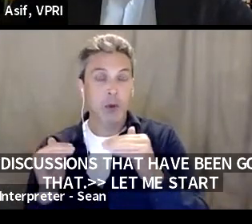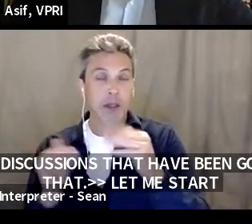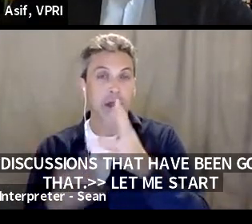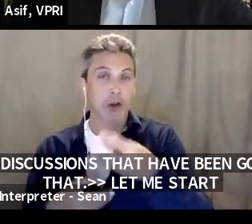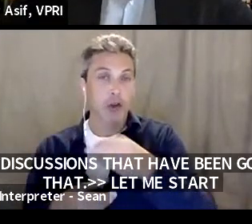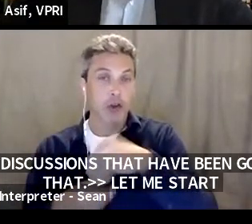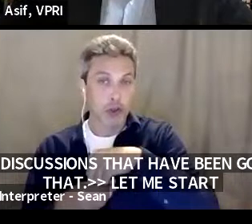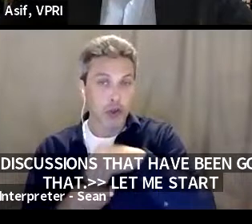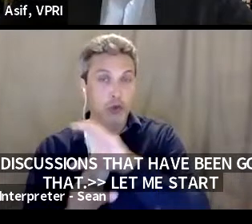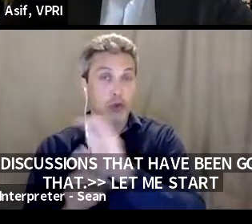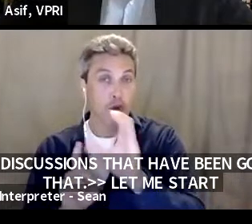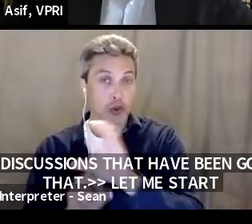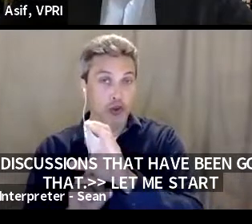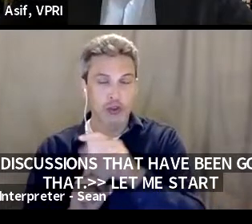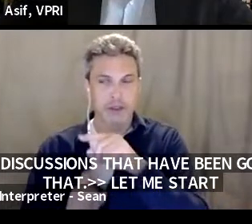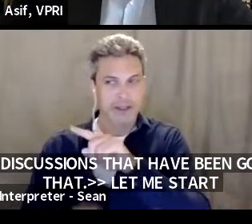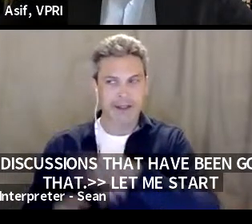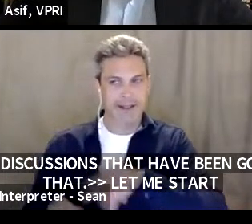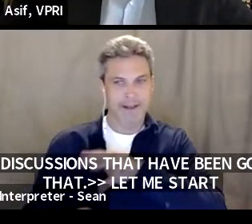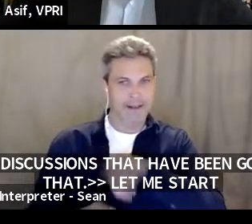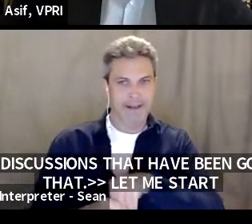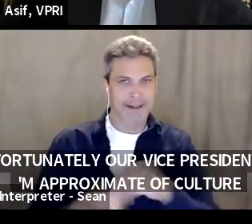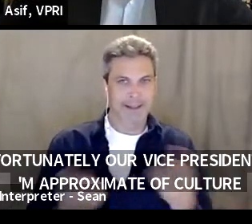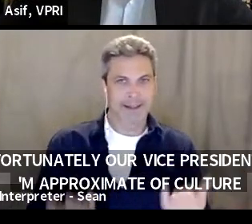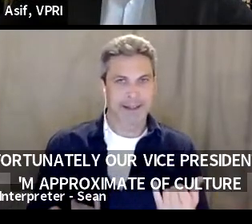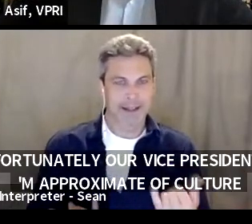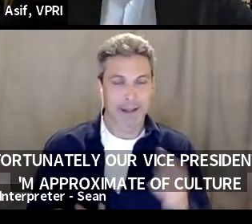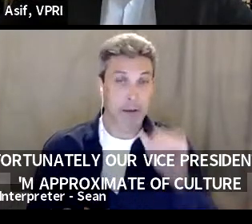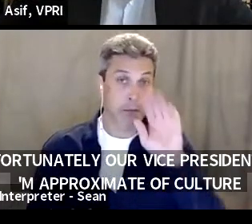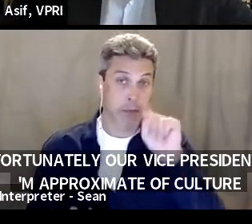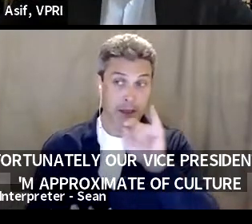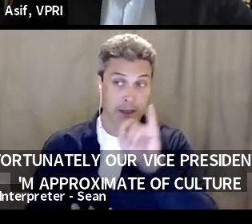town hall, but I've been working quite closely with her.